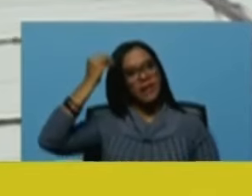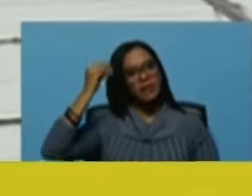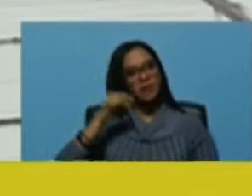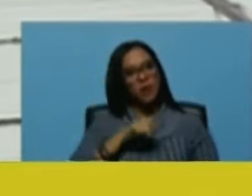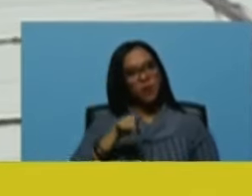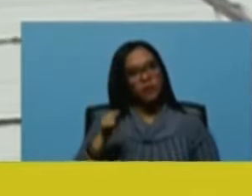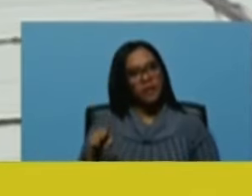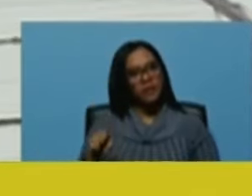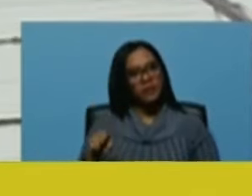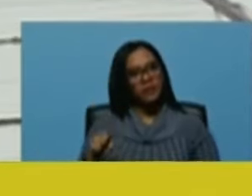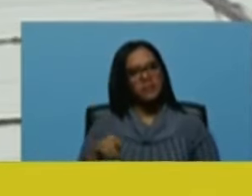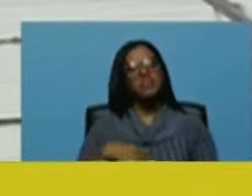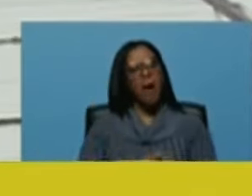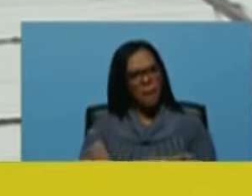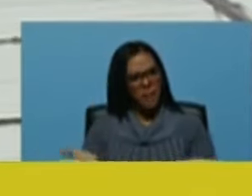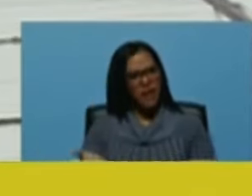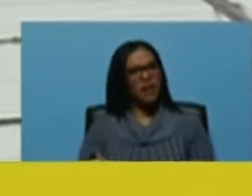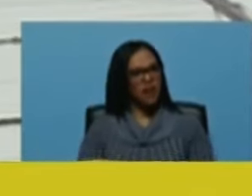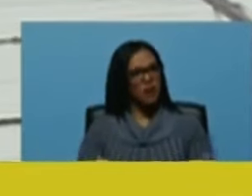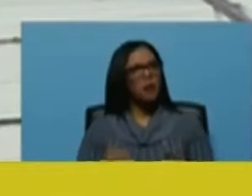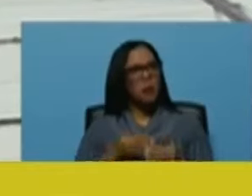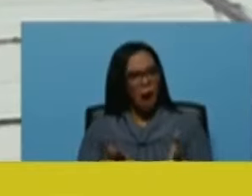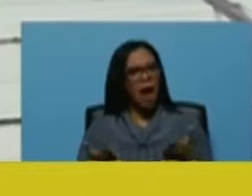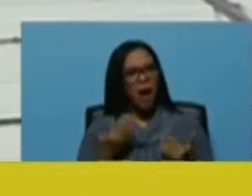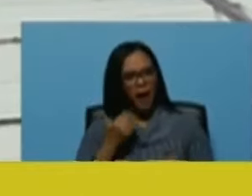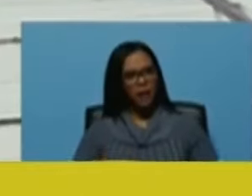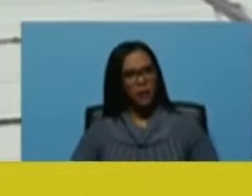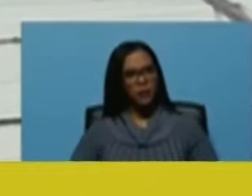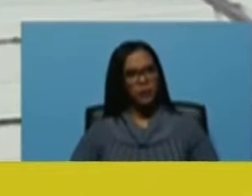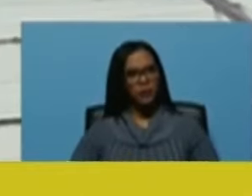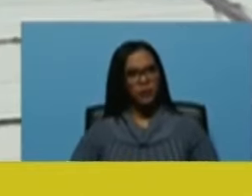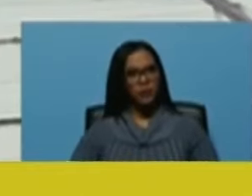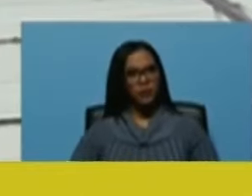in the supposed case that they would have consolidated anything, we wouldn't